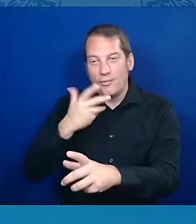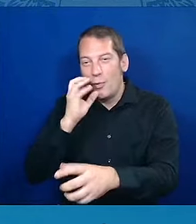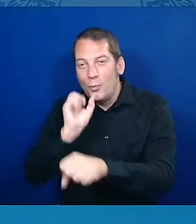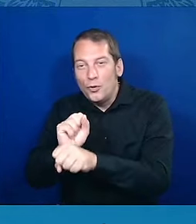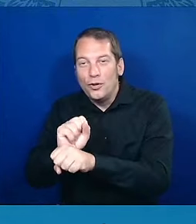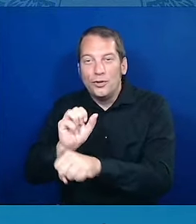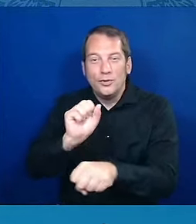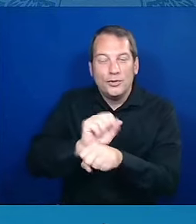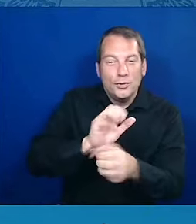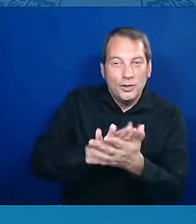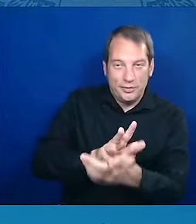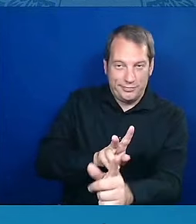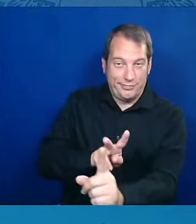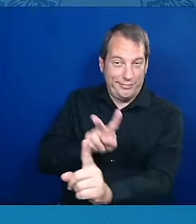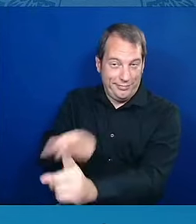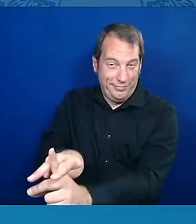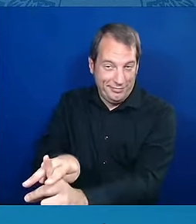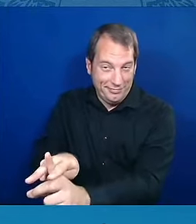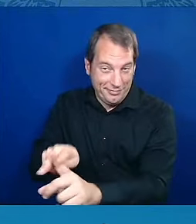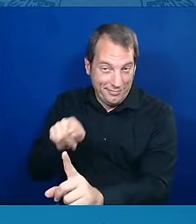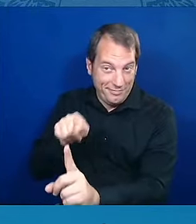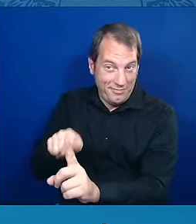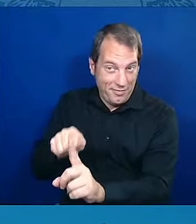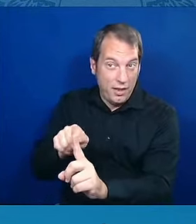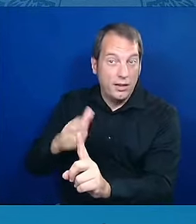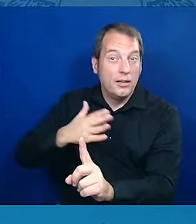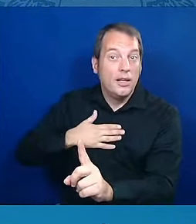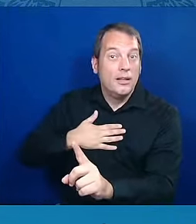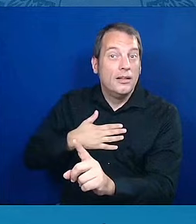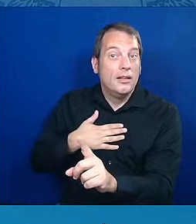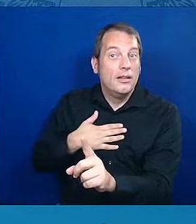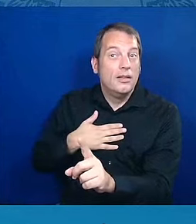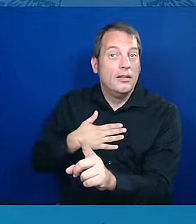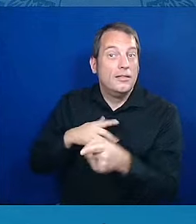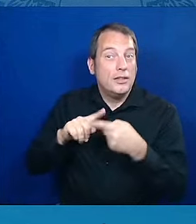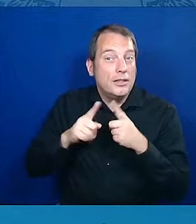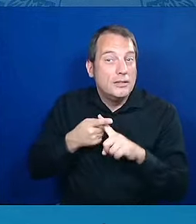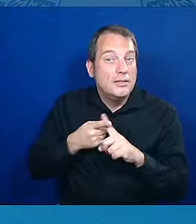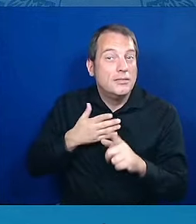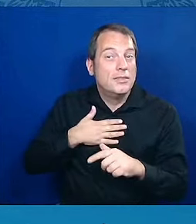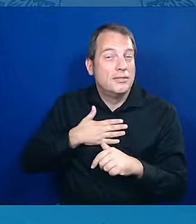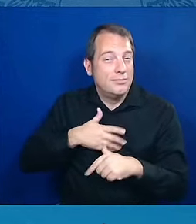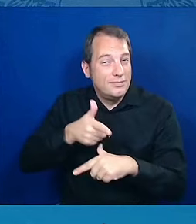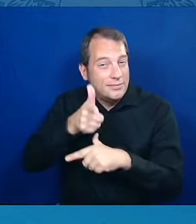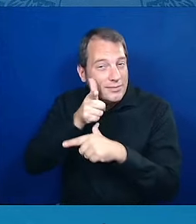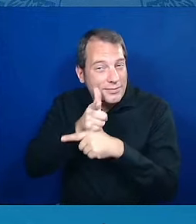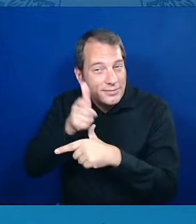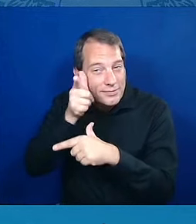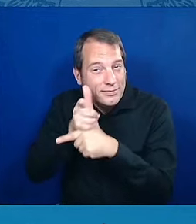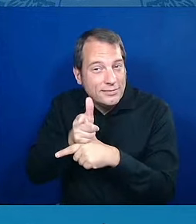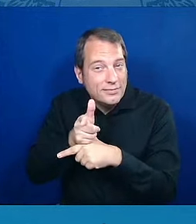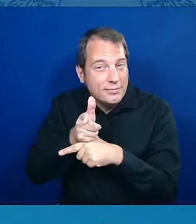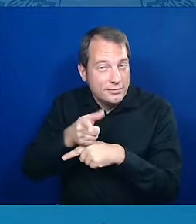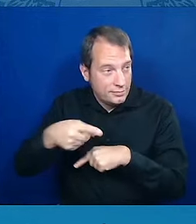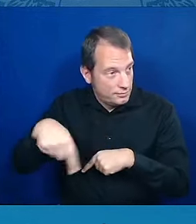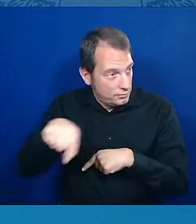siblings, do you understand our assignment?